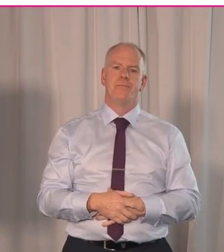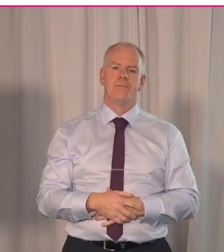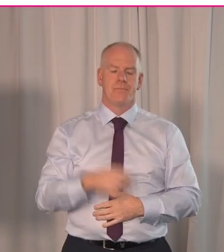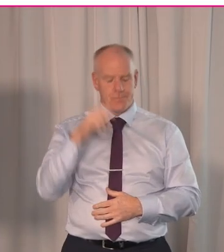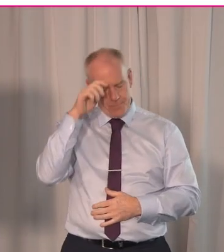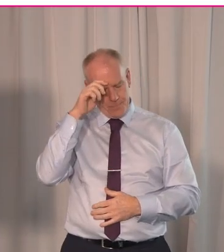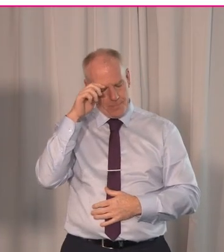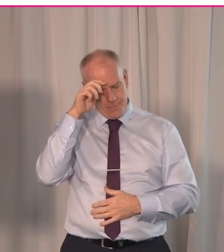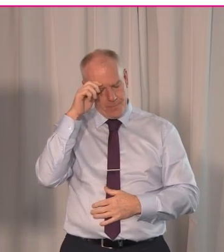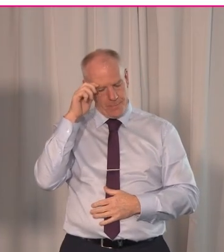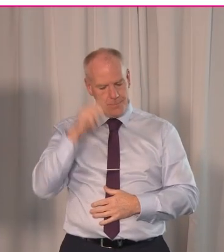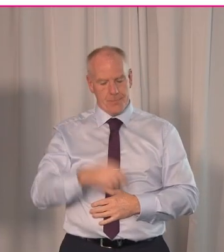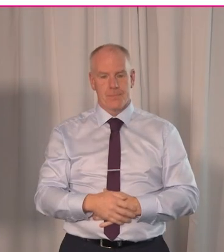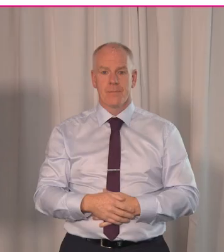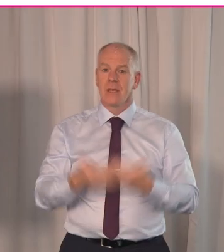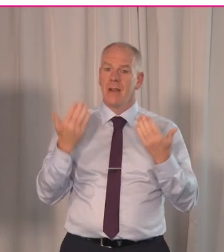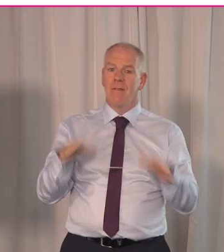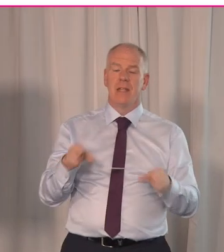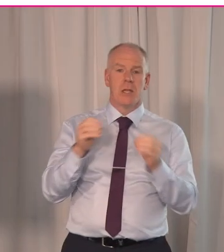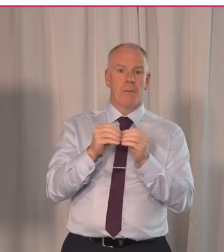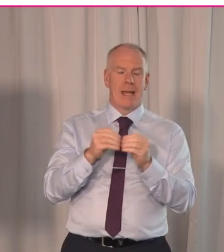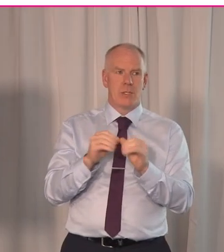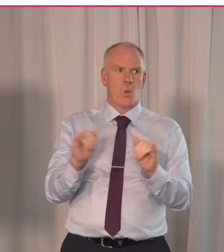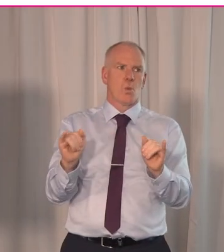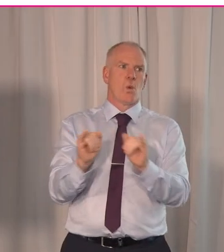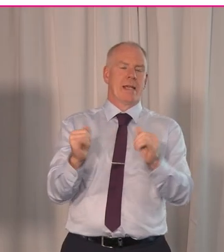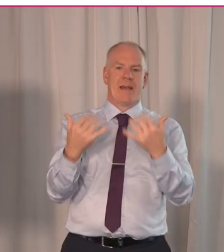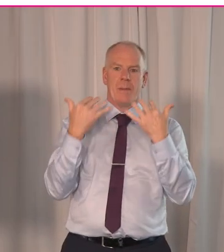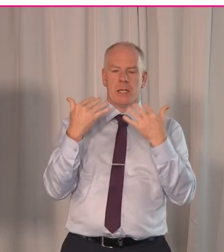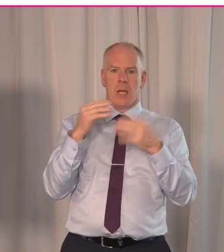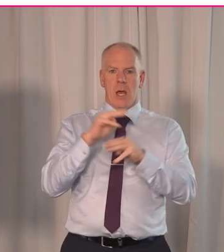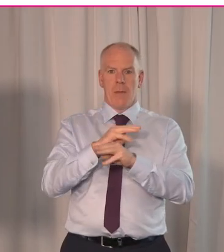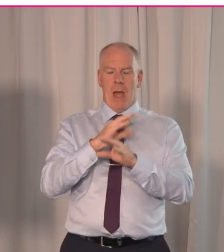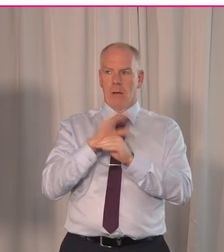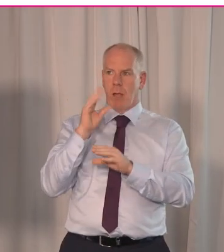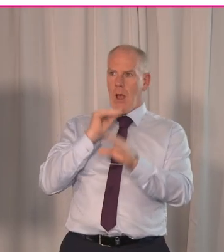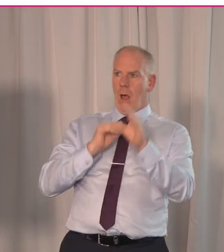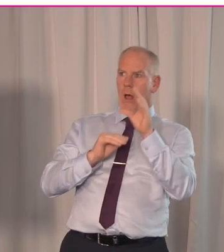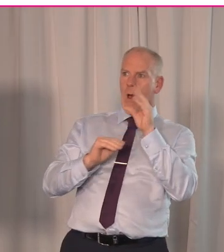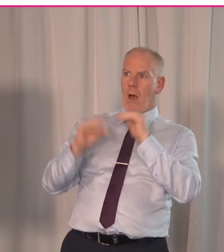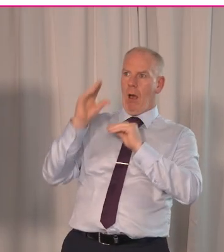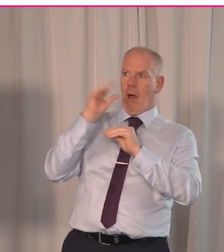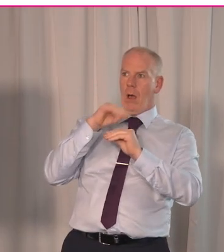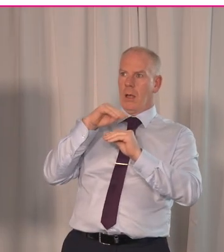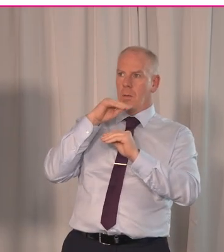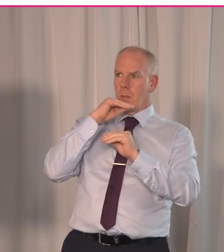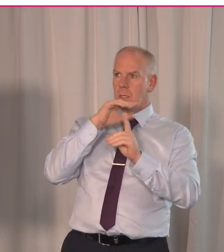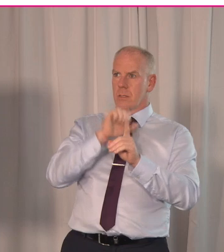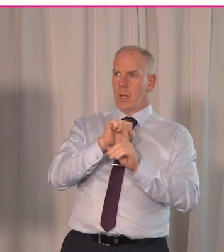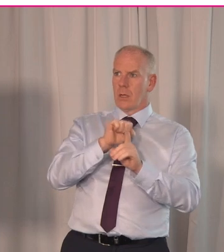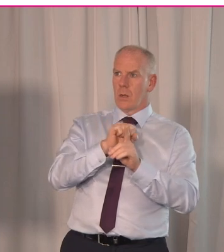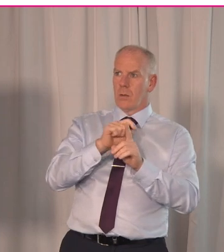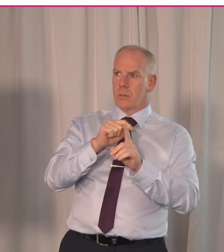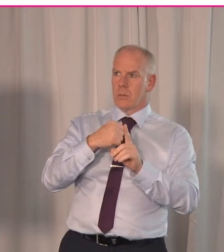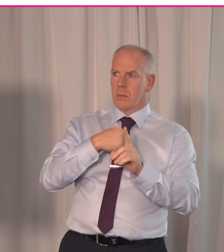It has been spoken about as a crisis of information, as parents take into account what is the meaning of the diagnosis, what does it mean